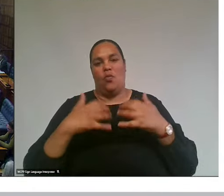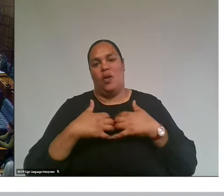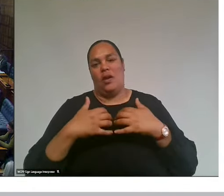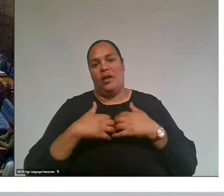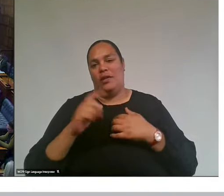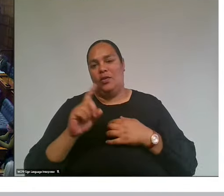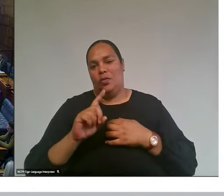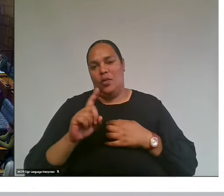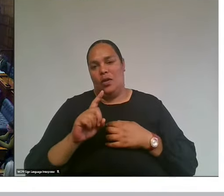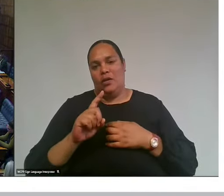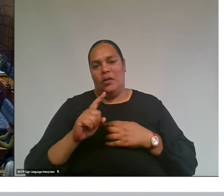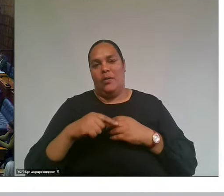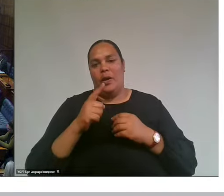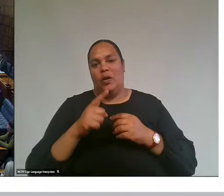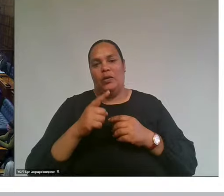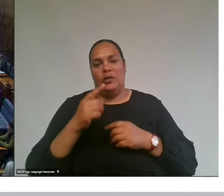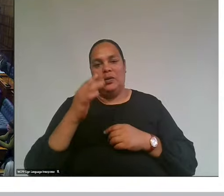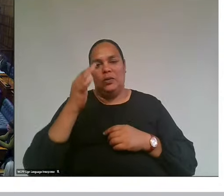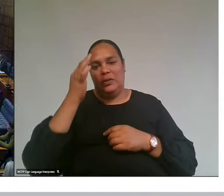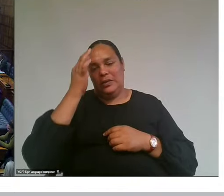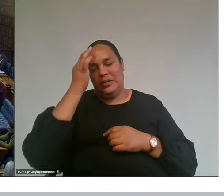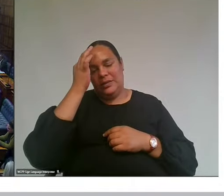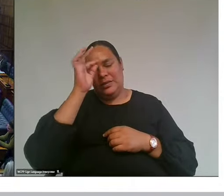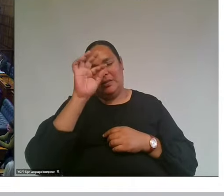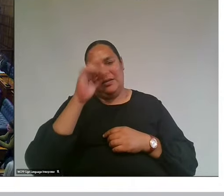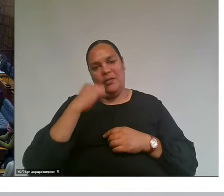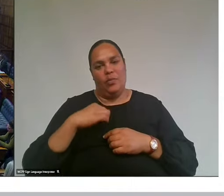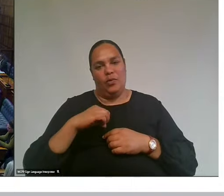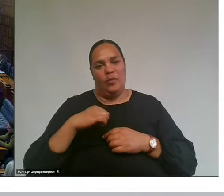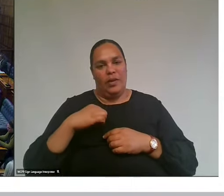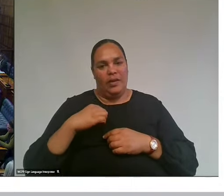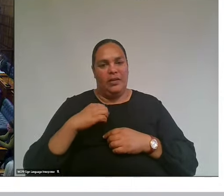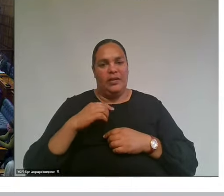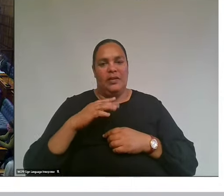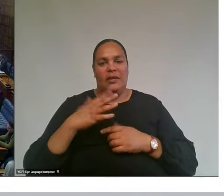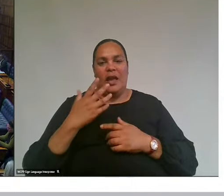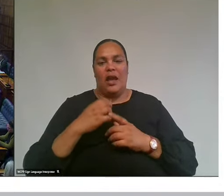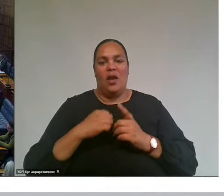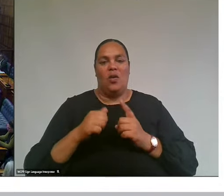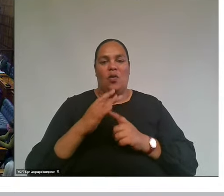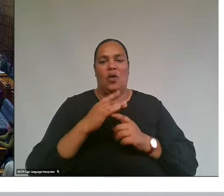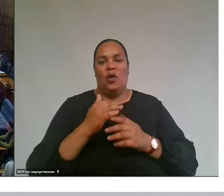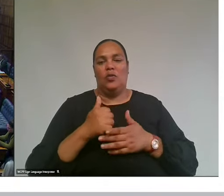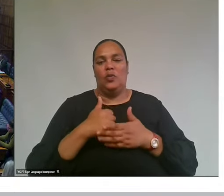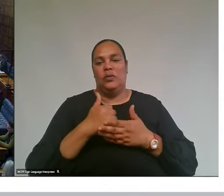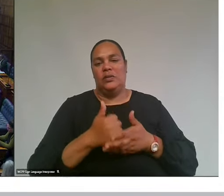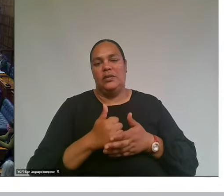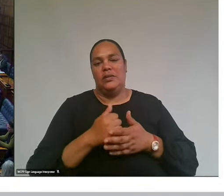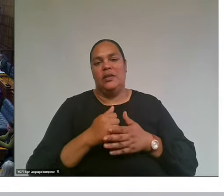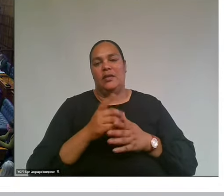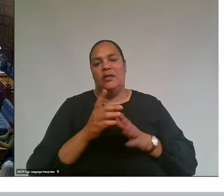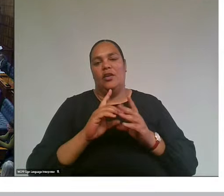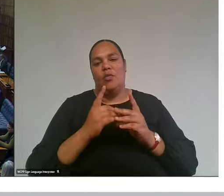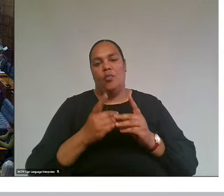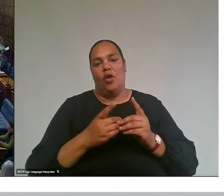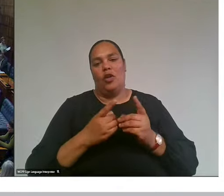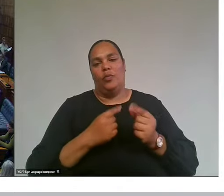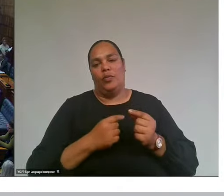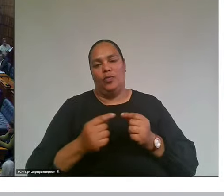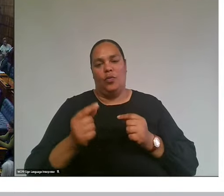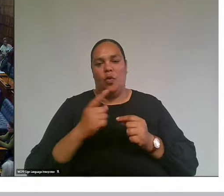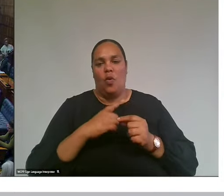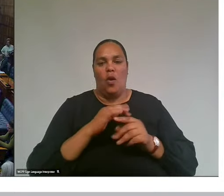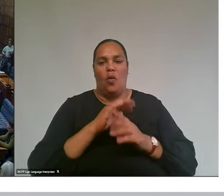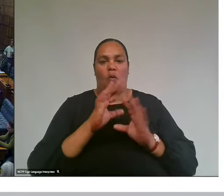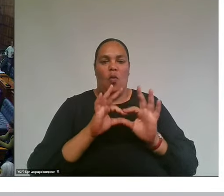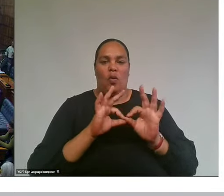of the state of our municipalities in assisting also the department in actually because all these